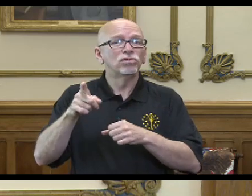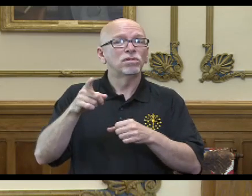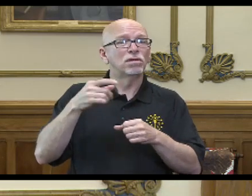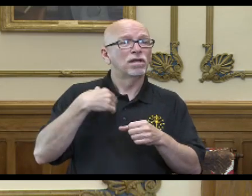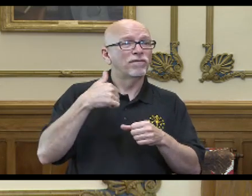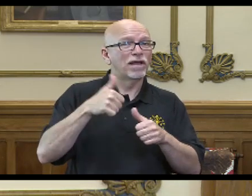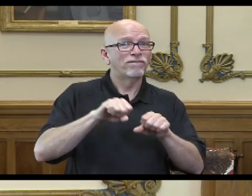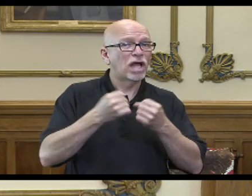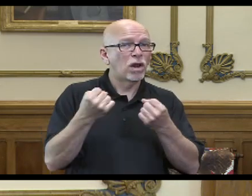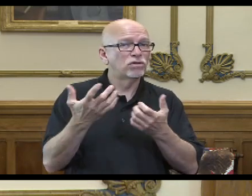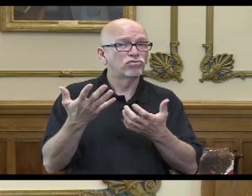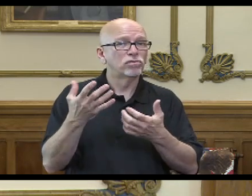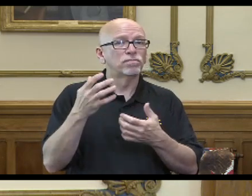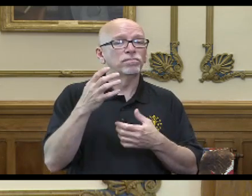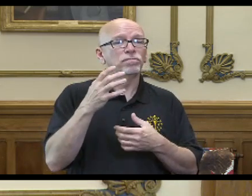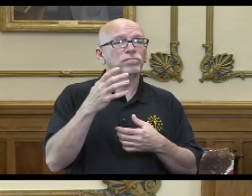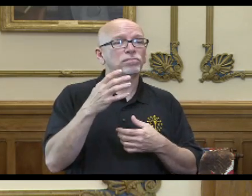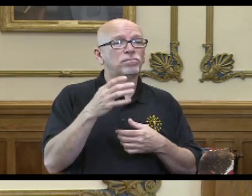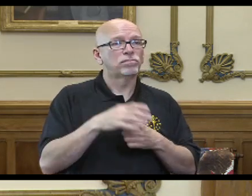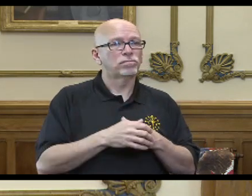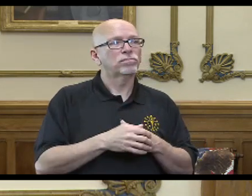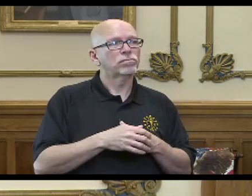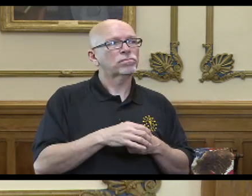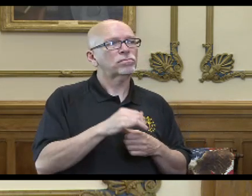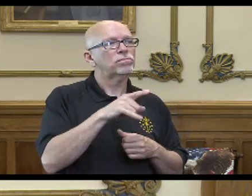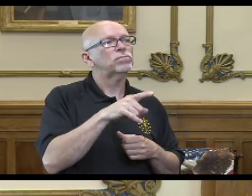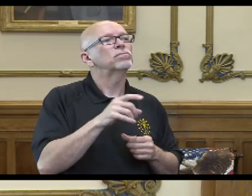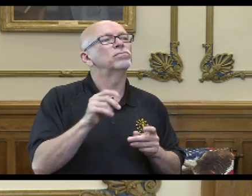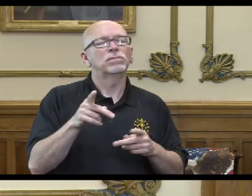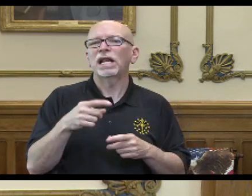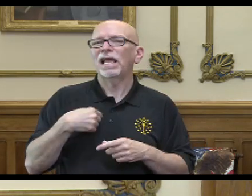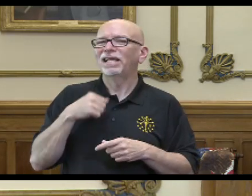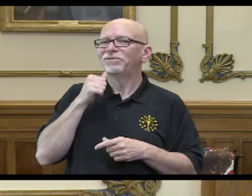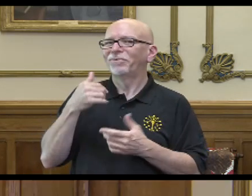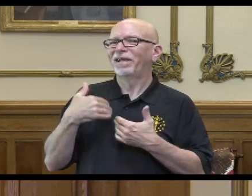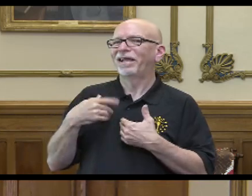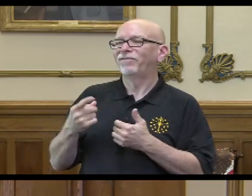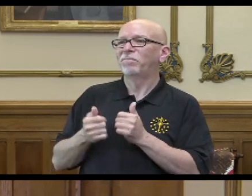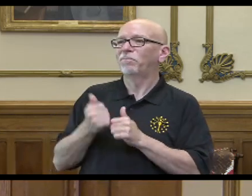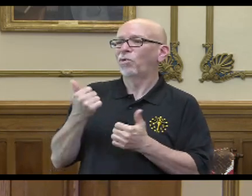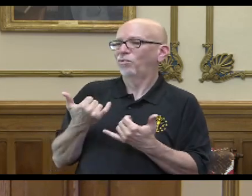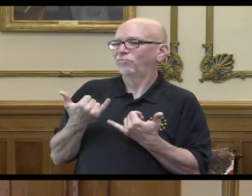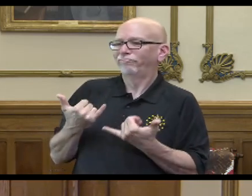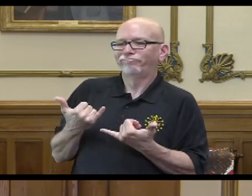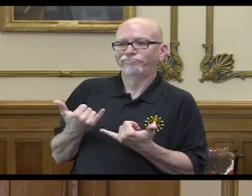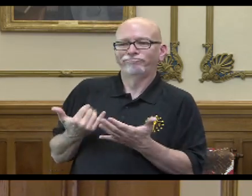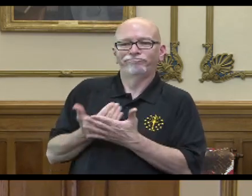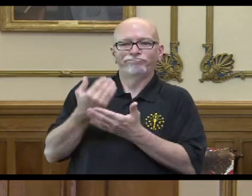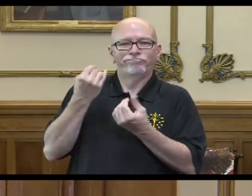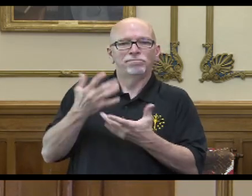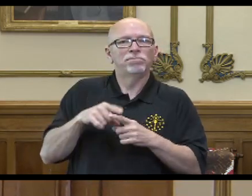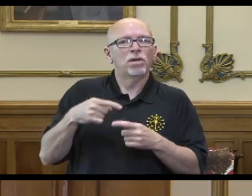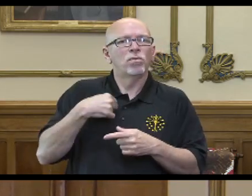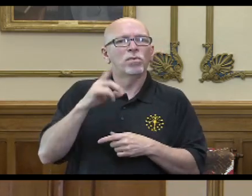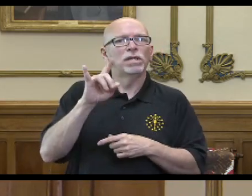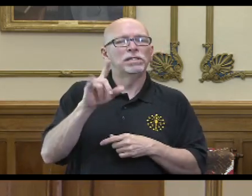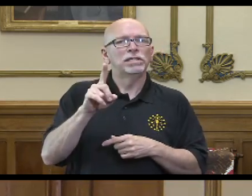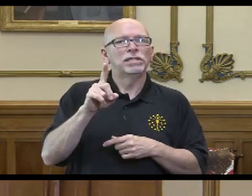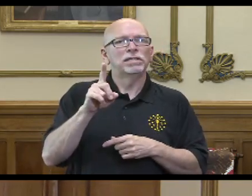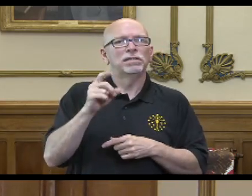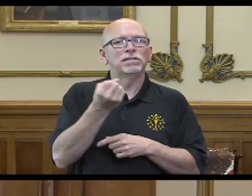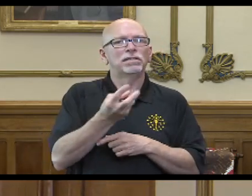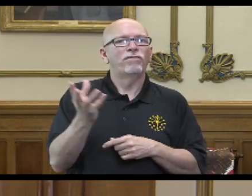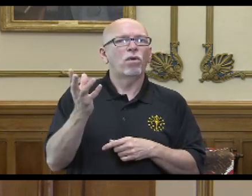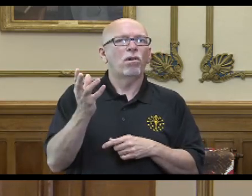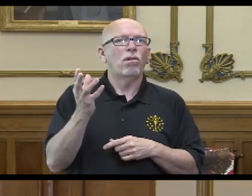violations. Gotcha. And then I have a second question, but that's not related. I don't have the most up-to-date data, but we have done